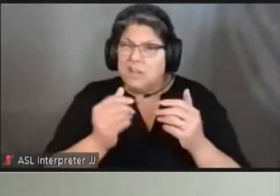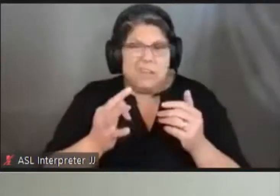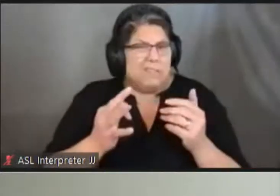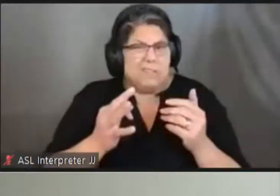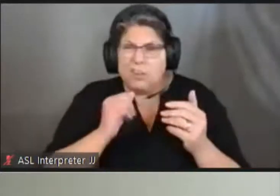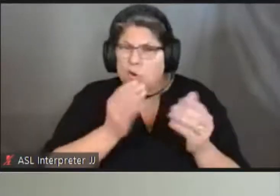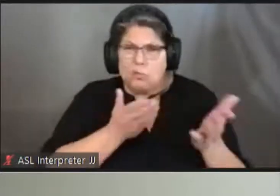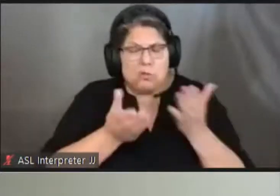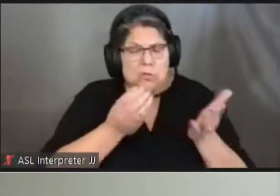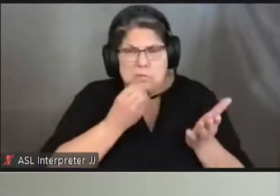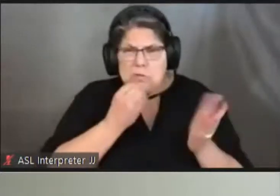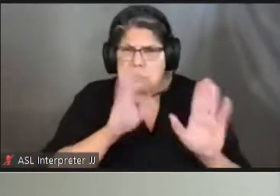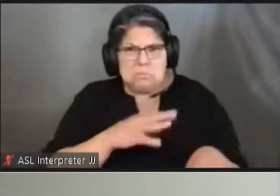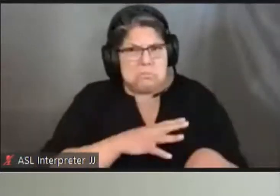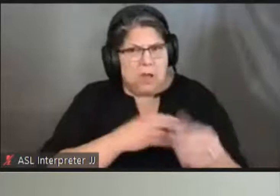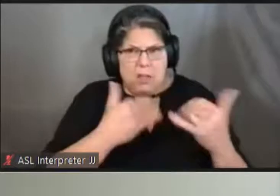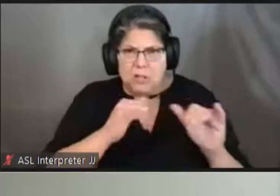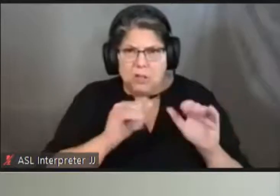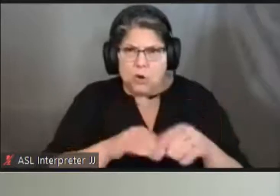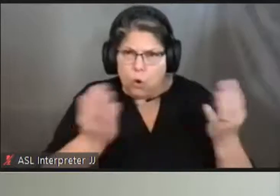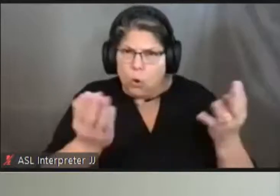food. And